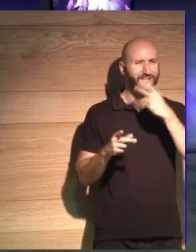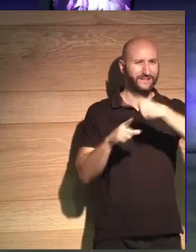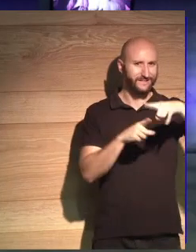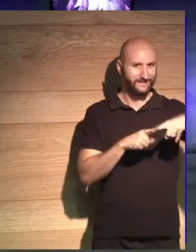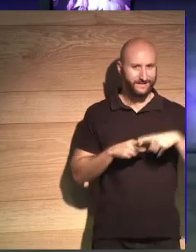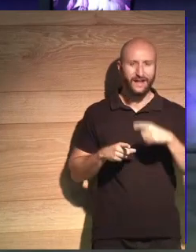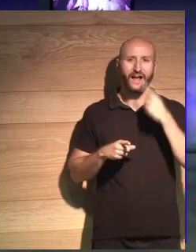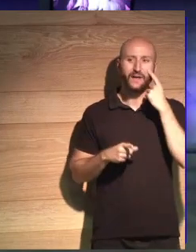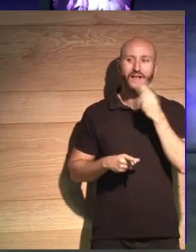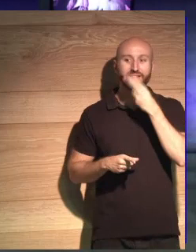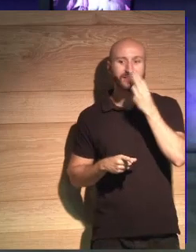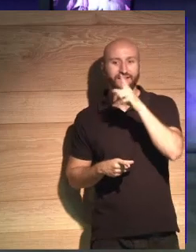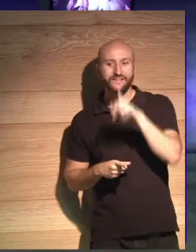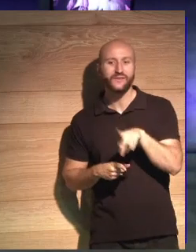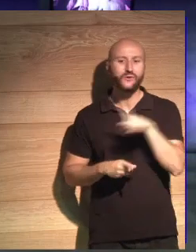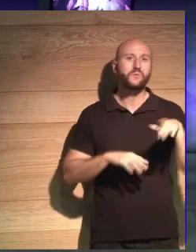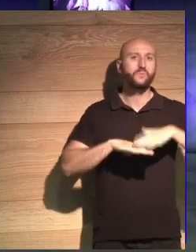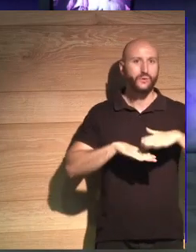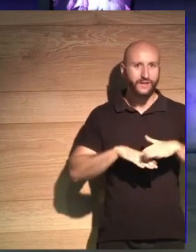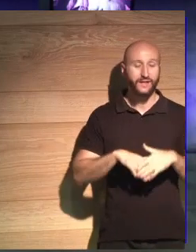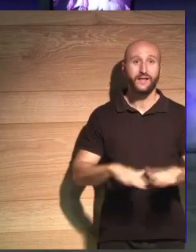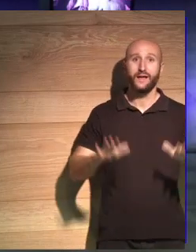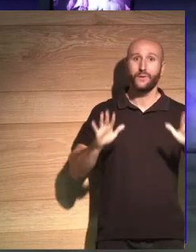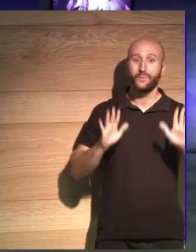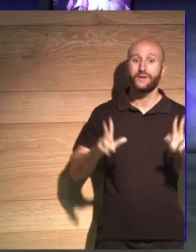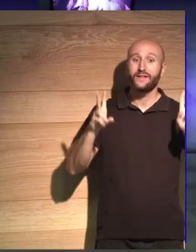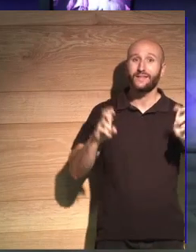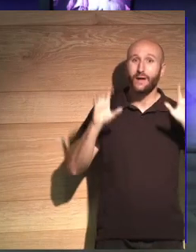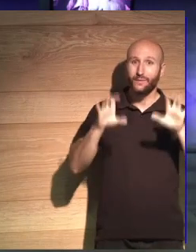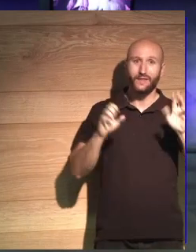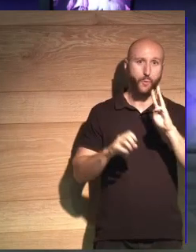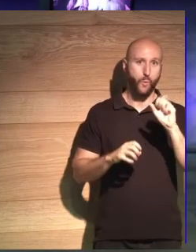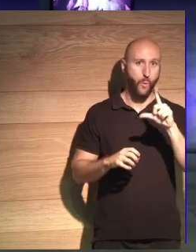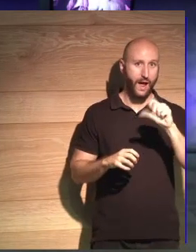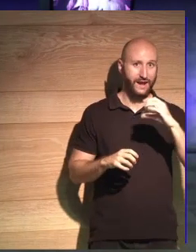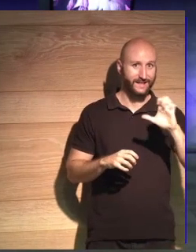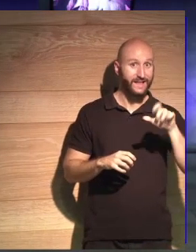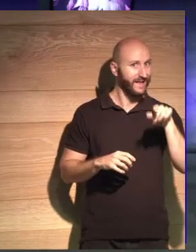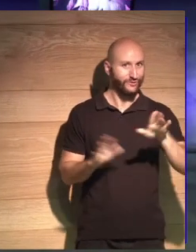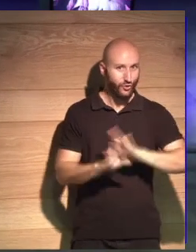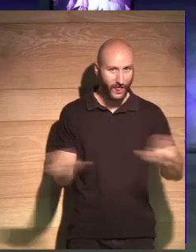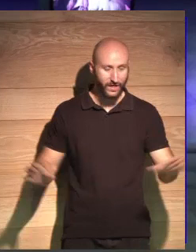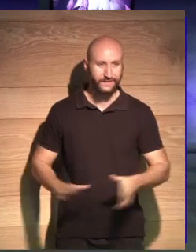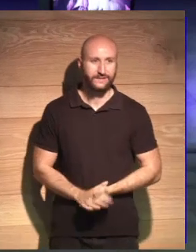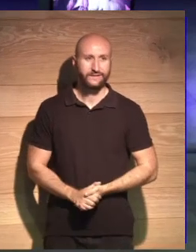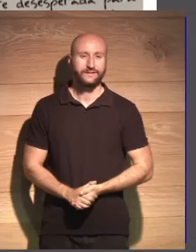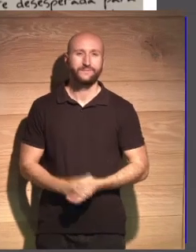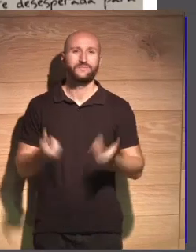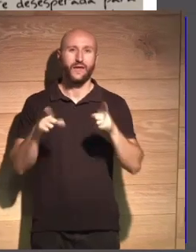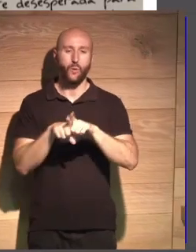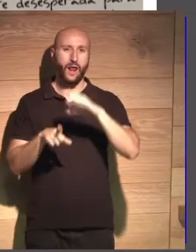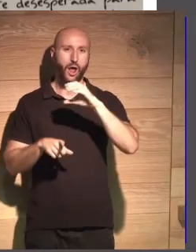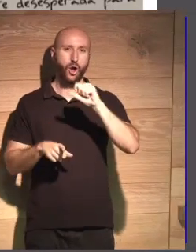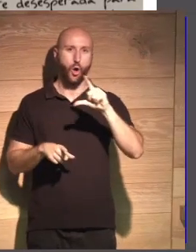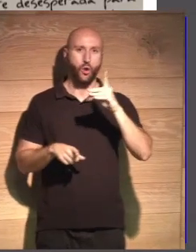but maybe we should find what is interesting in this video game in particular. But if the thing is learning about